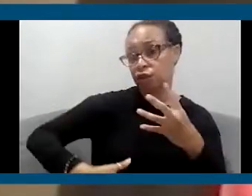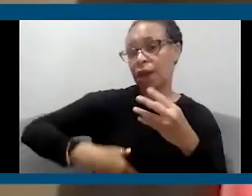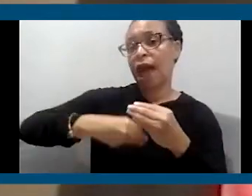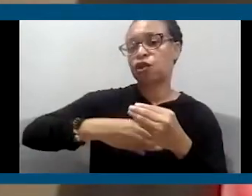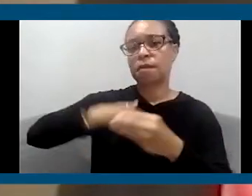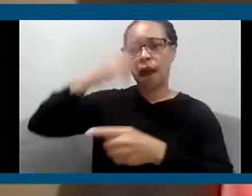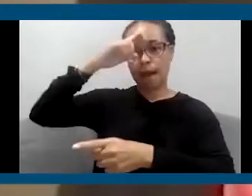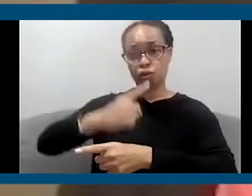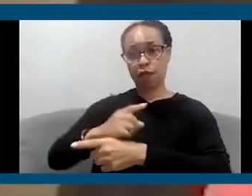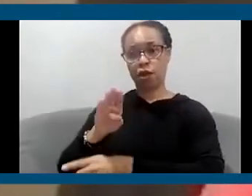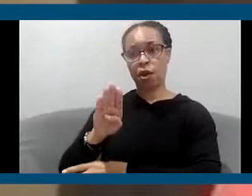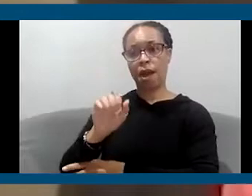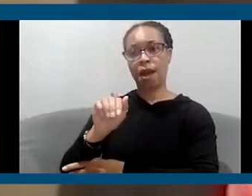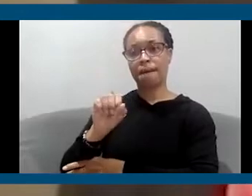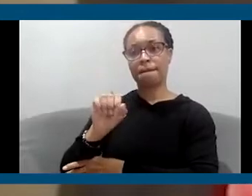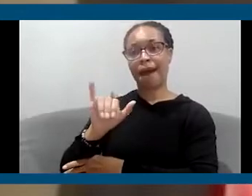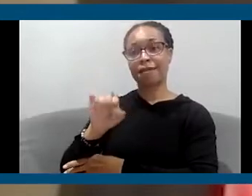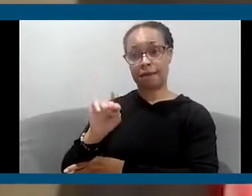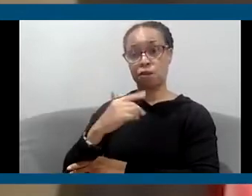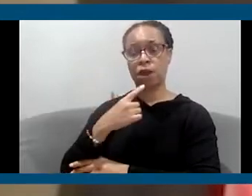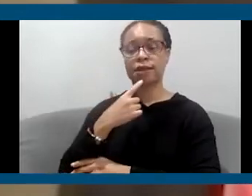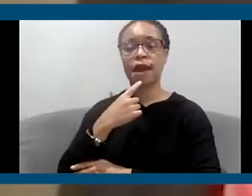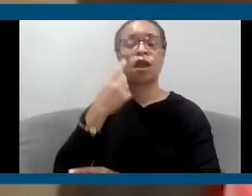brother Bassem just mentioned,